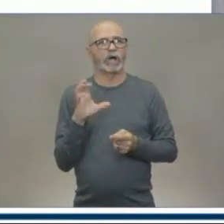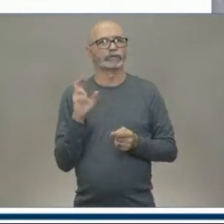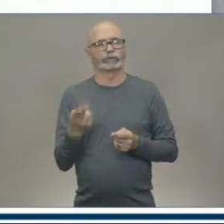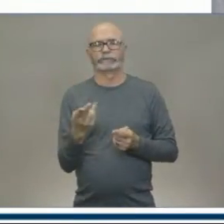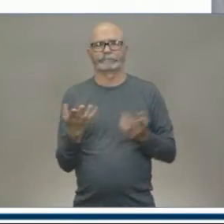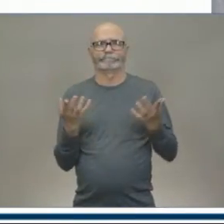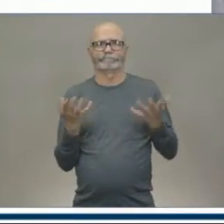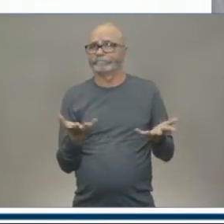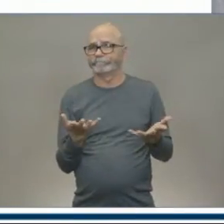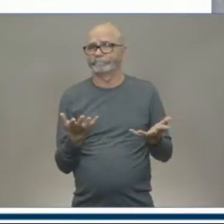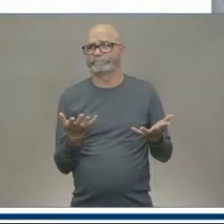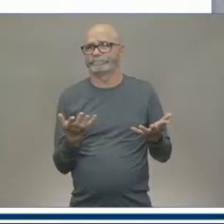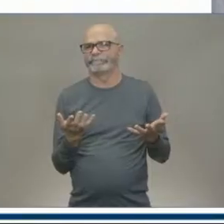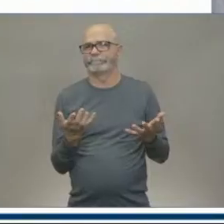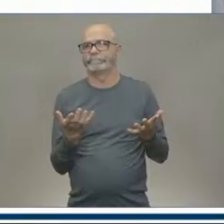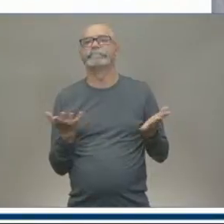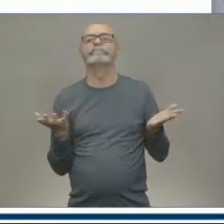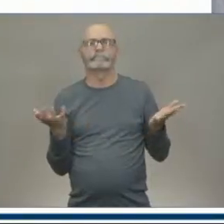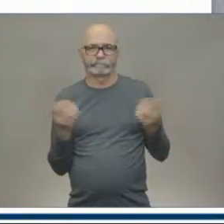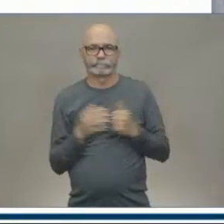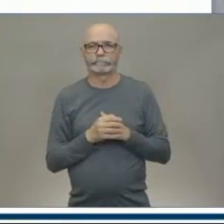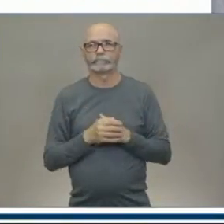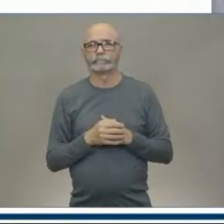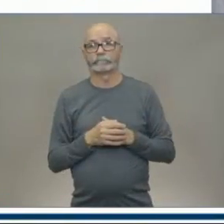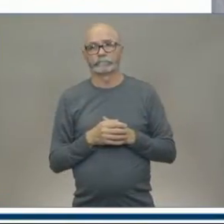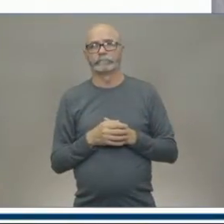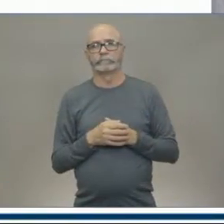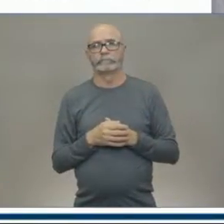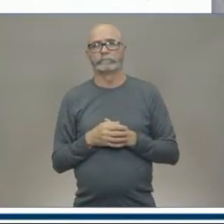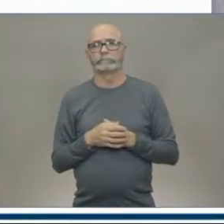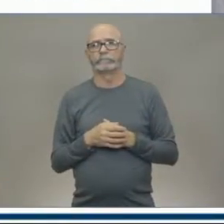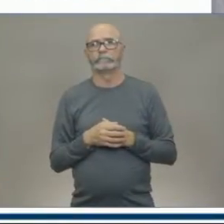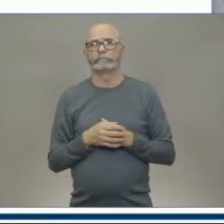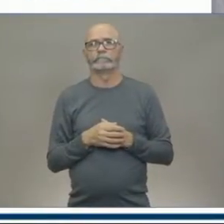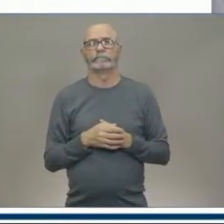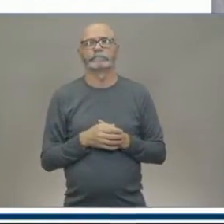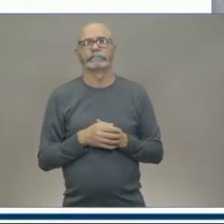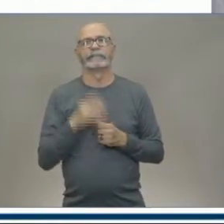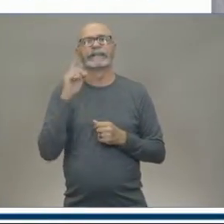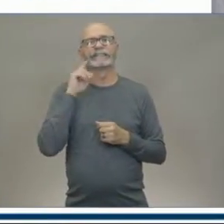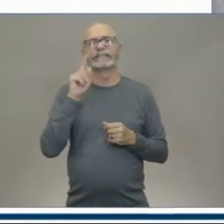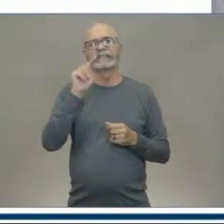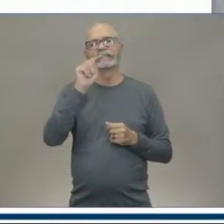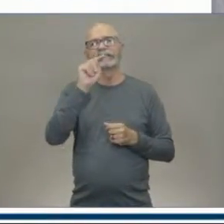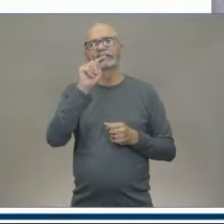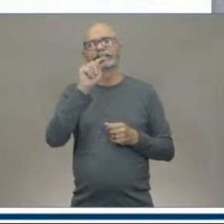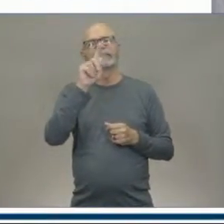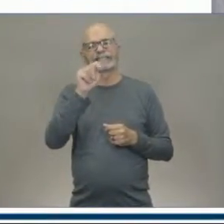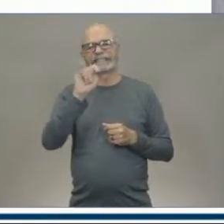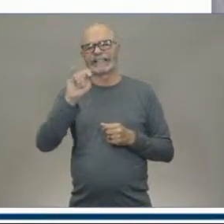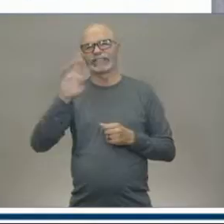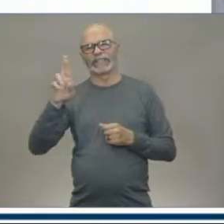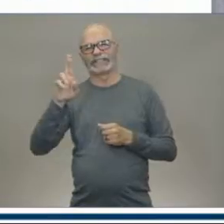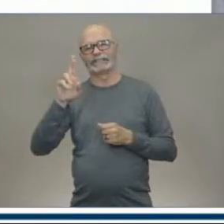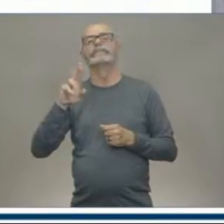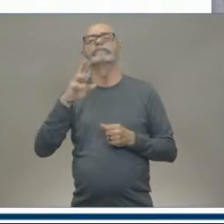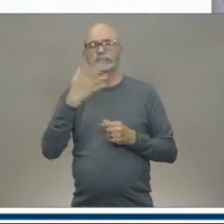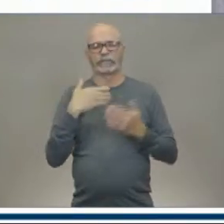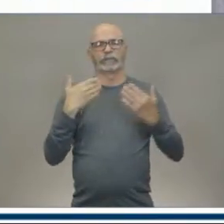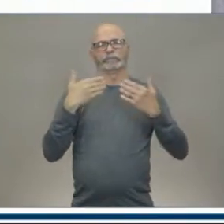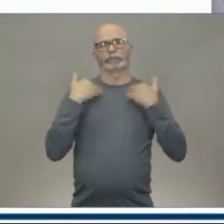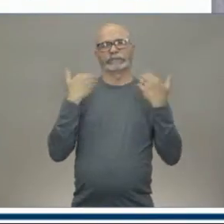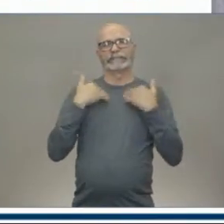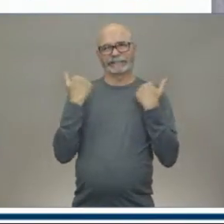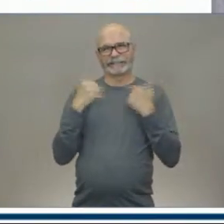up our security. But I know that TIR and the minister are working with the local mayor on what are